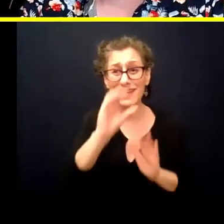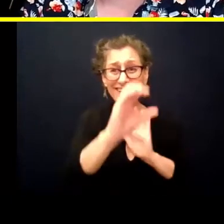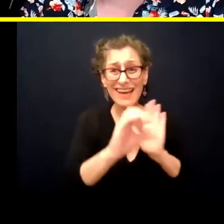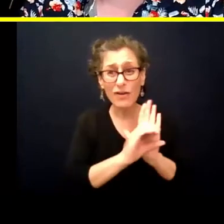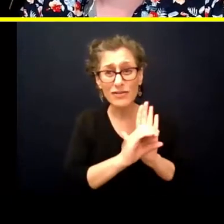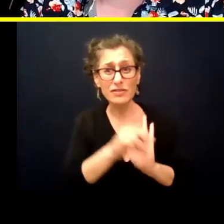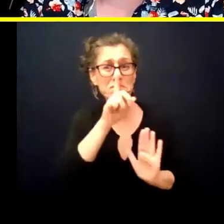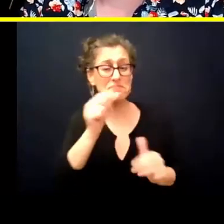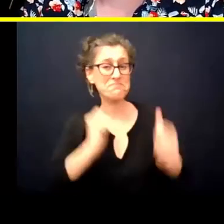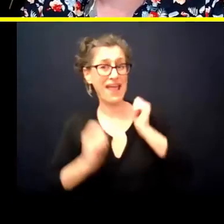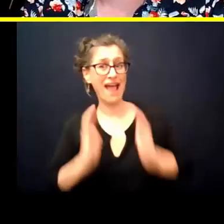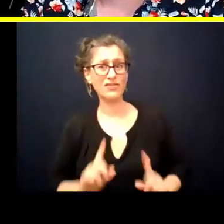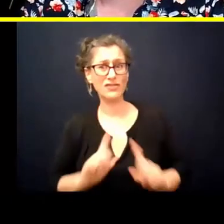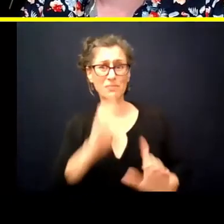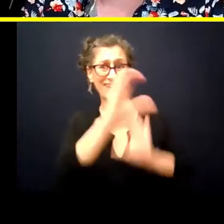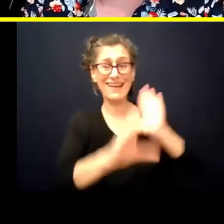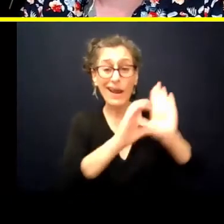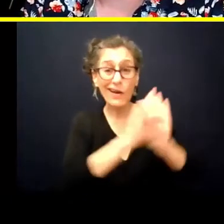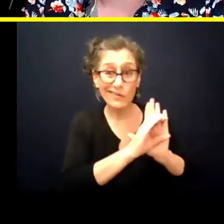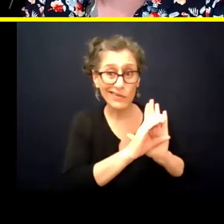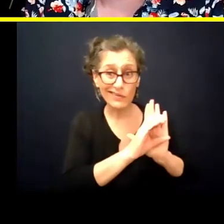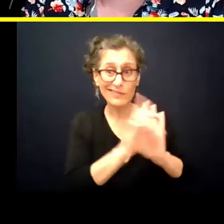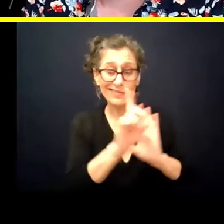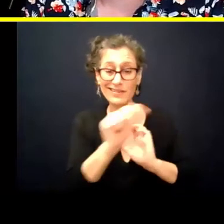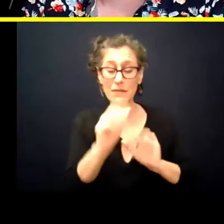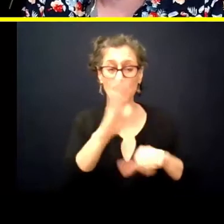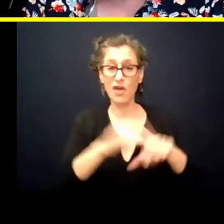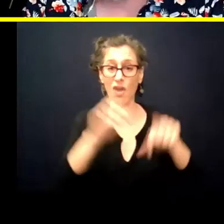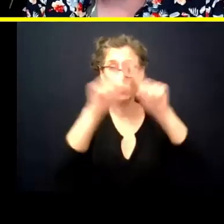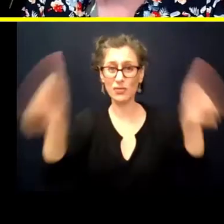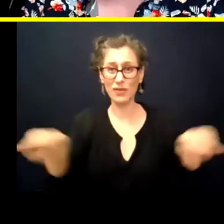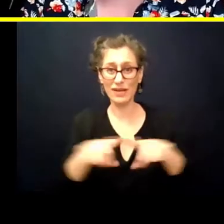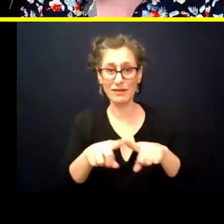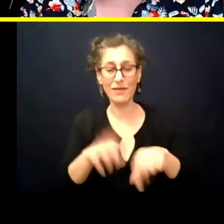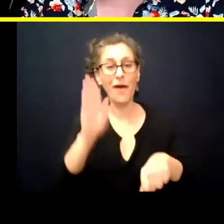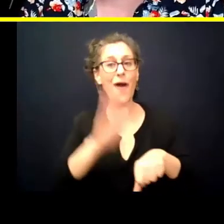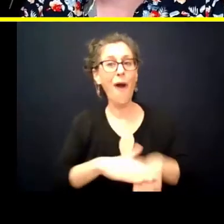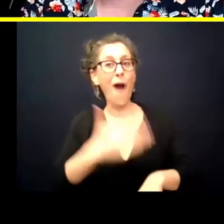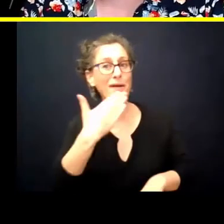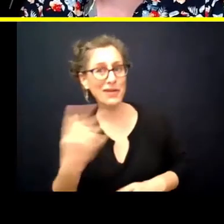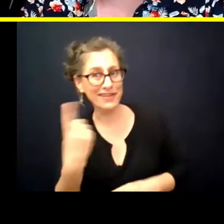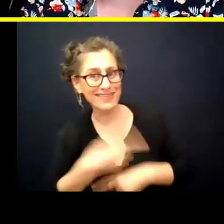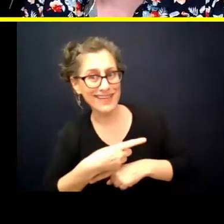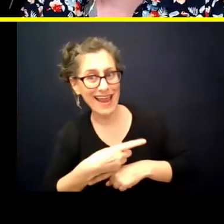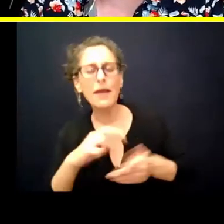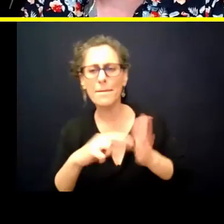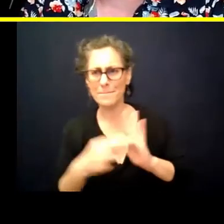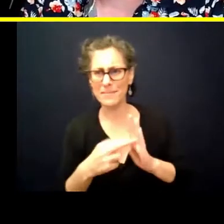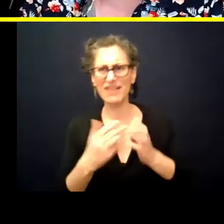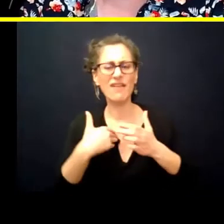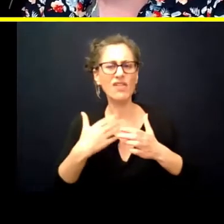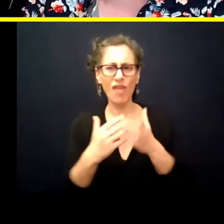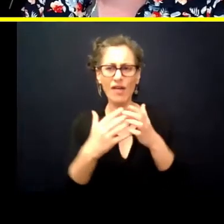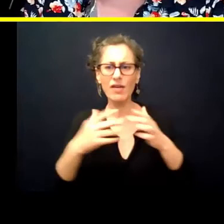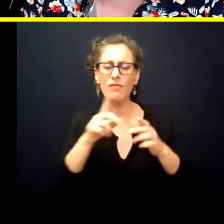actors have disabilities, just disabled characters on our screens on a good day. And that leaves a lot of room for disabled people